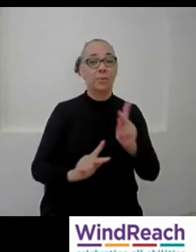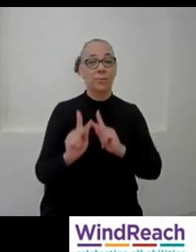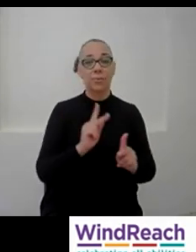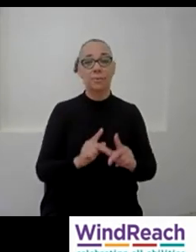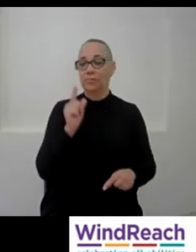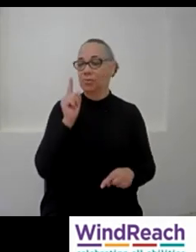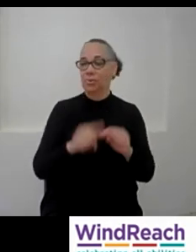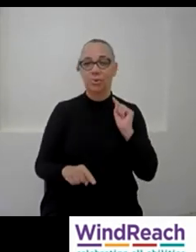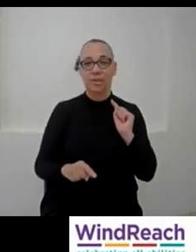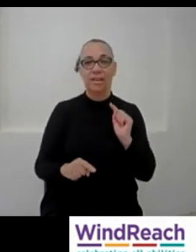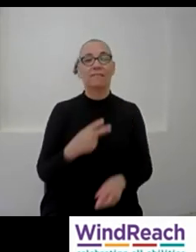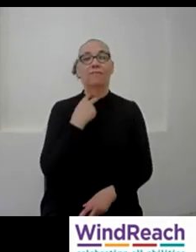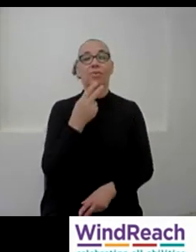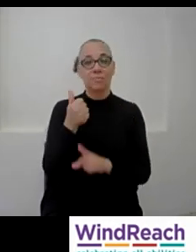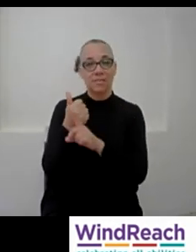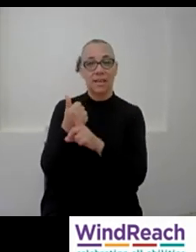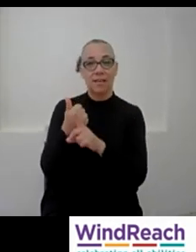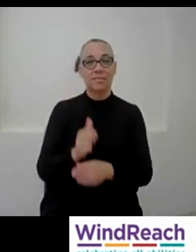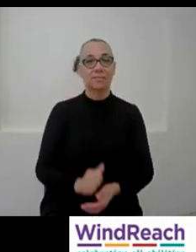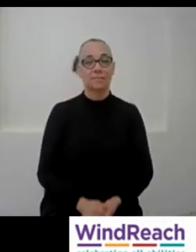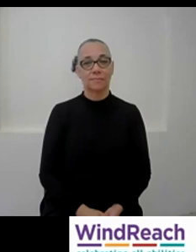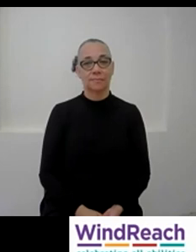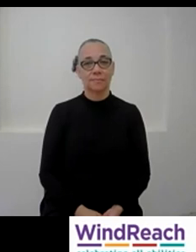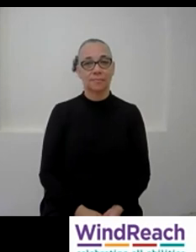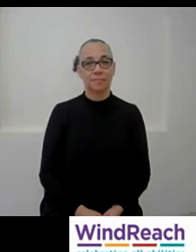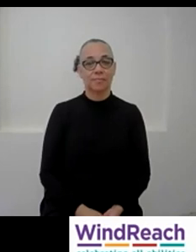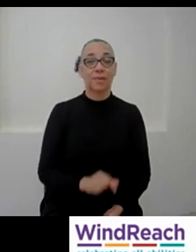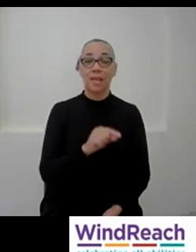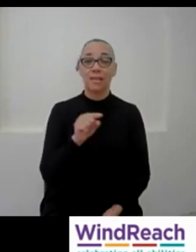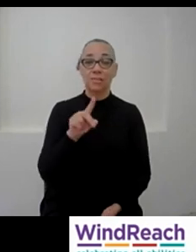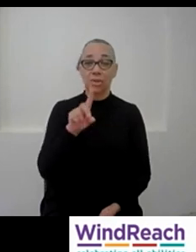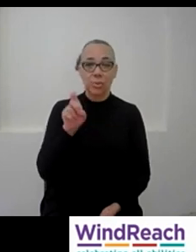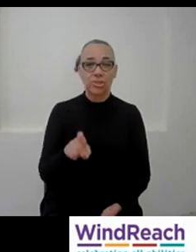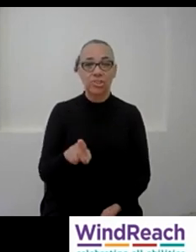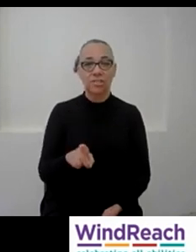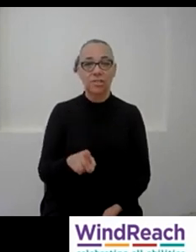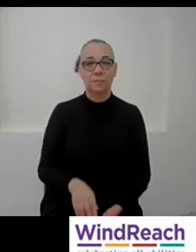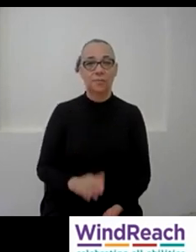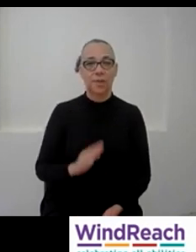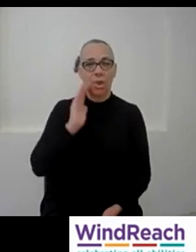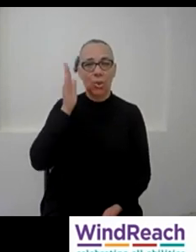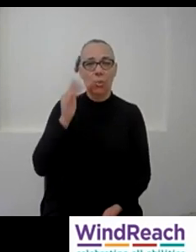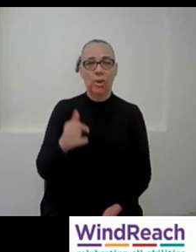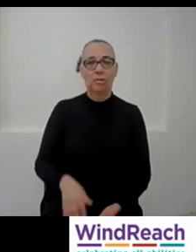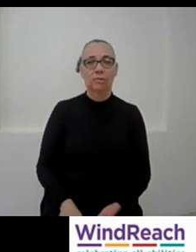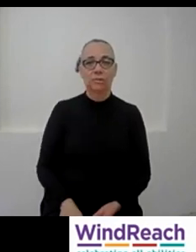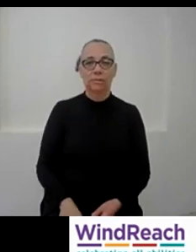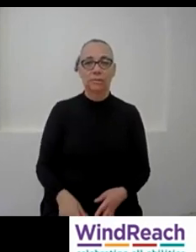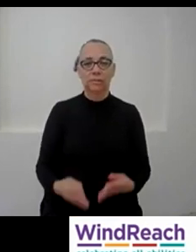to vocalize it. So there was a question of, will the slides be made available?